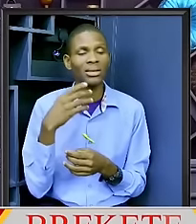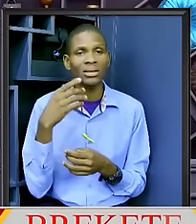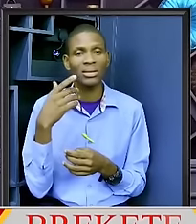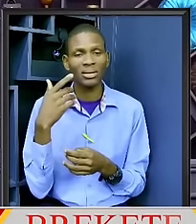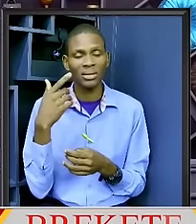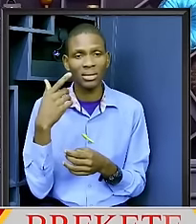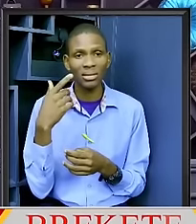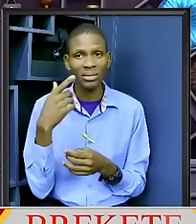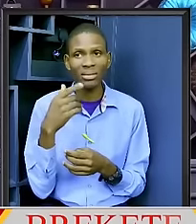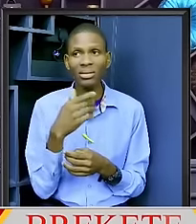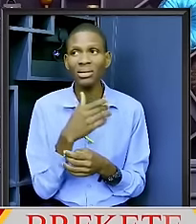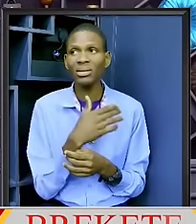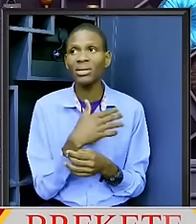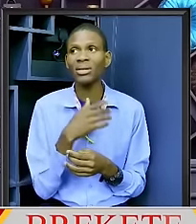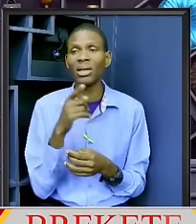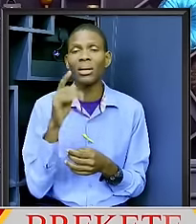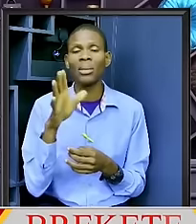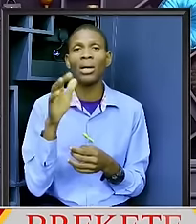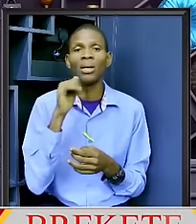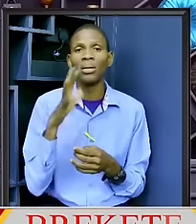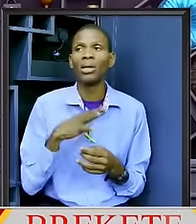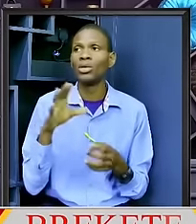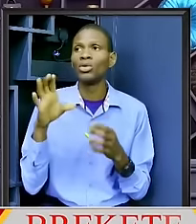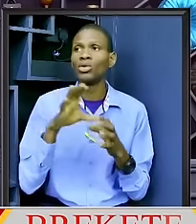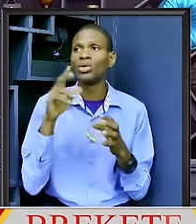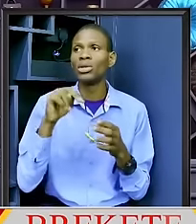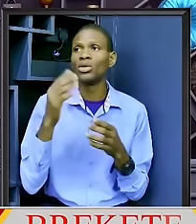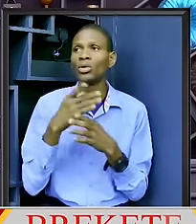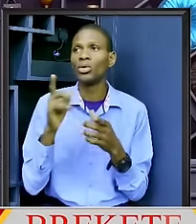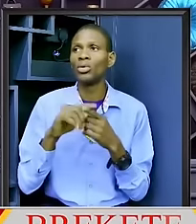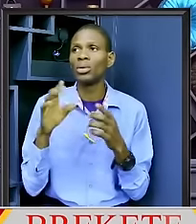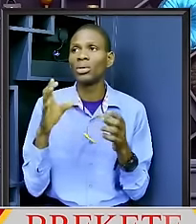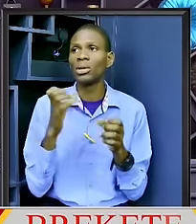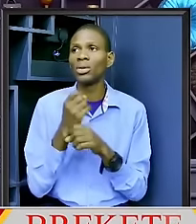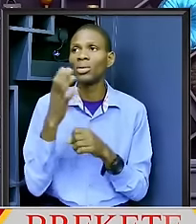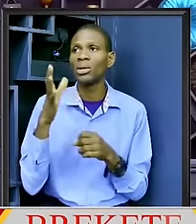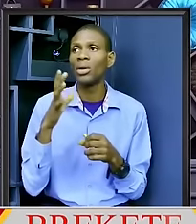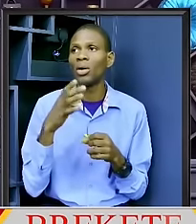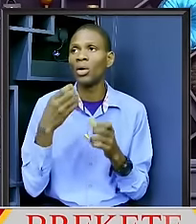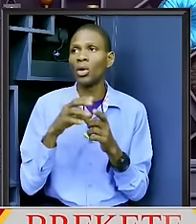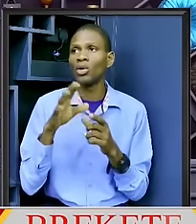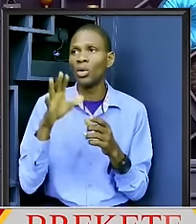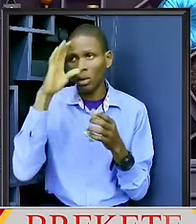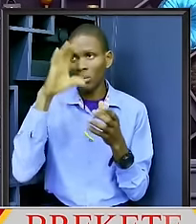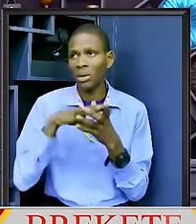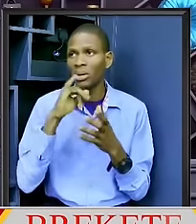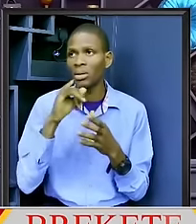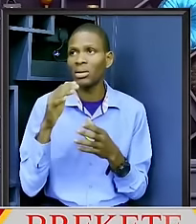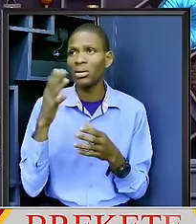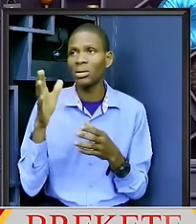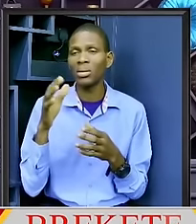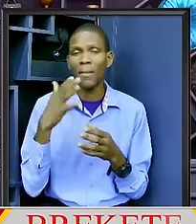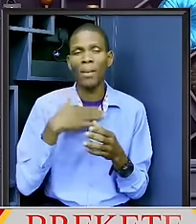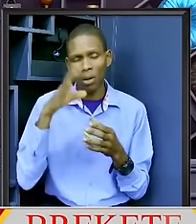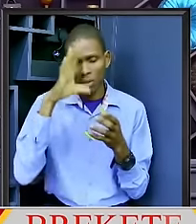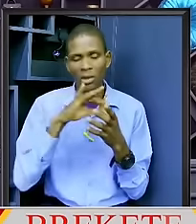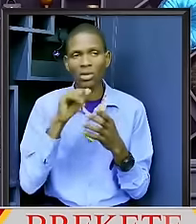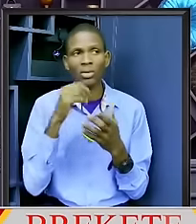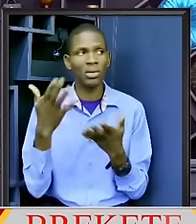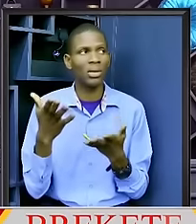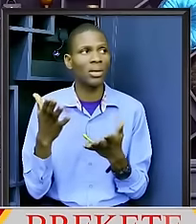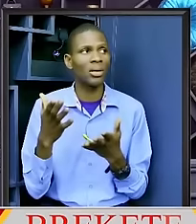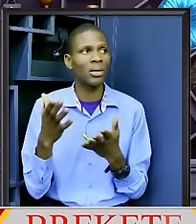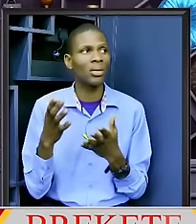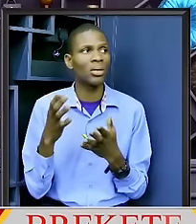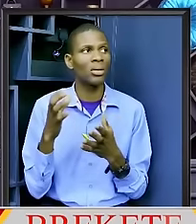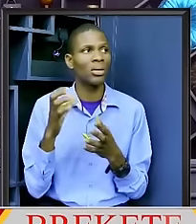husband just drop her. Madam, you need somebody to take you to the command. I'll be your husband, they wait outside. No, he's not around here. He's not